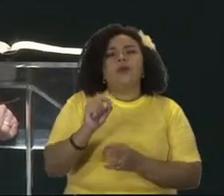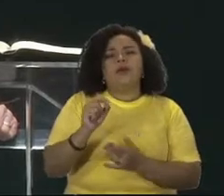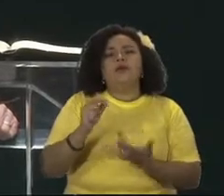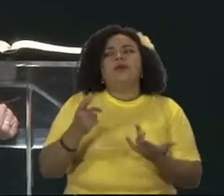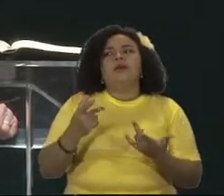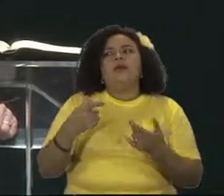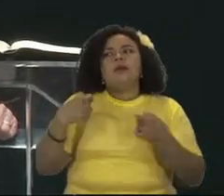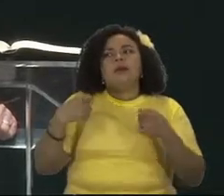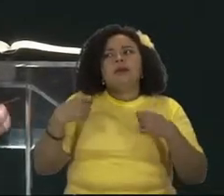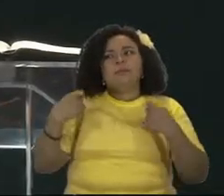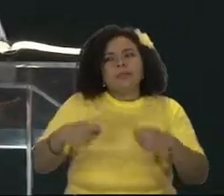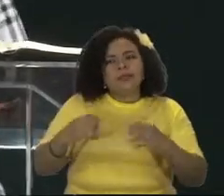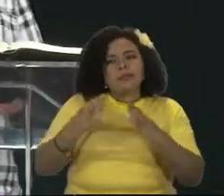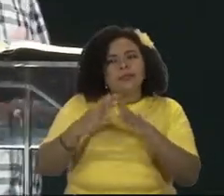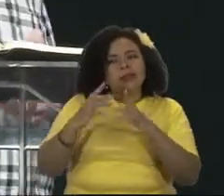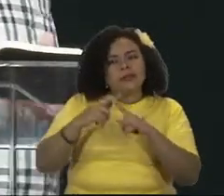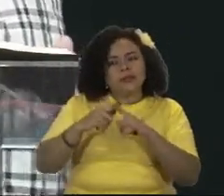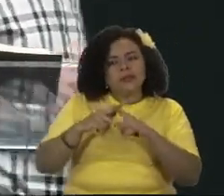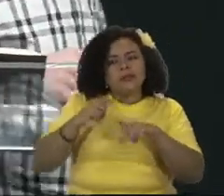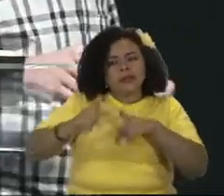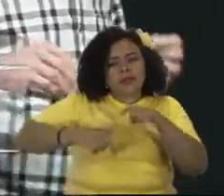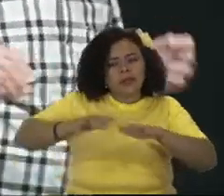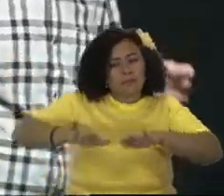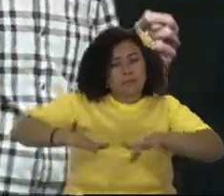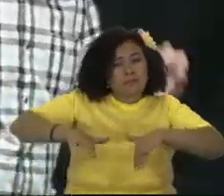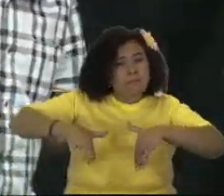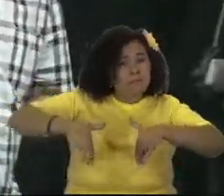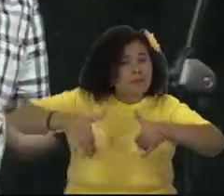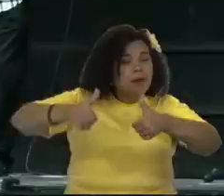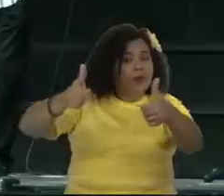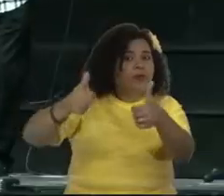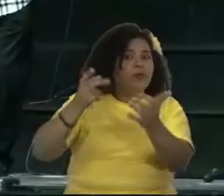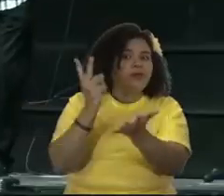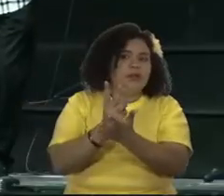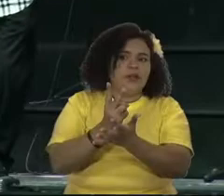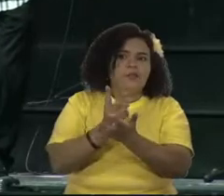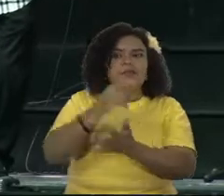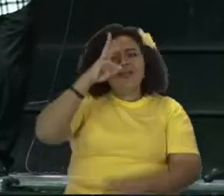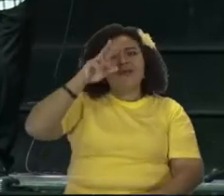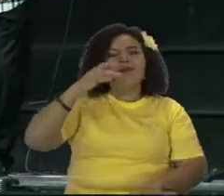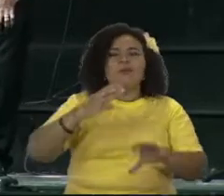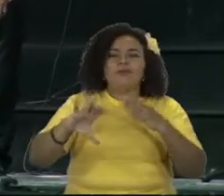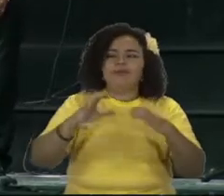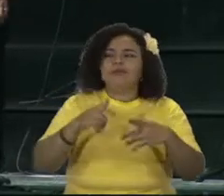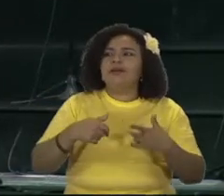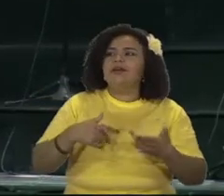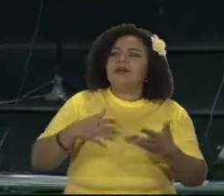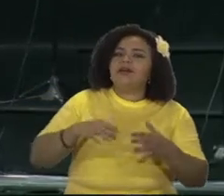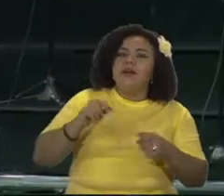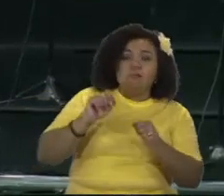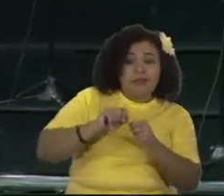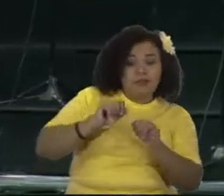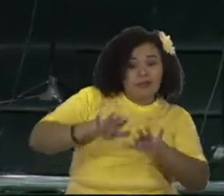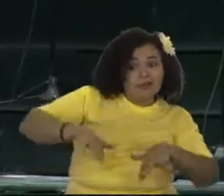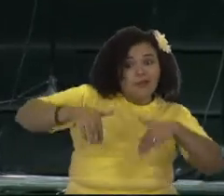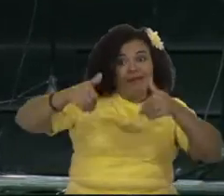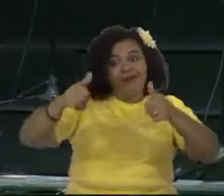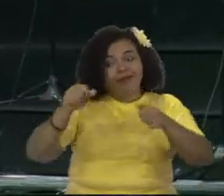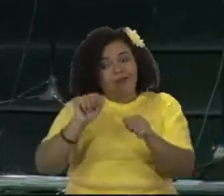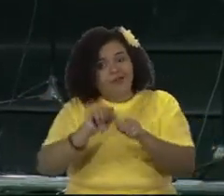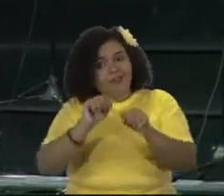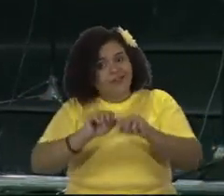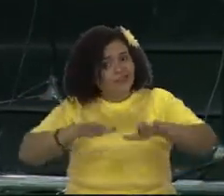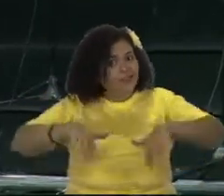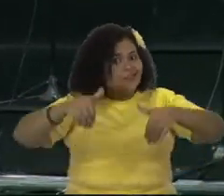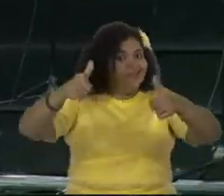the church must do something with the best way they can. We have a new song.